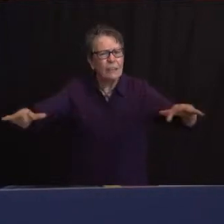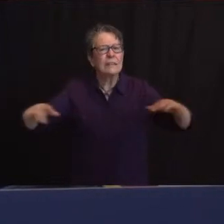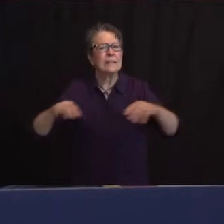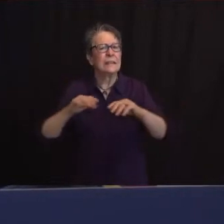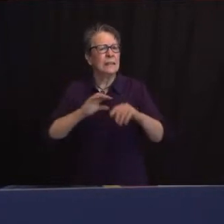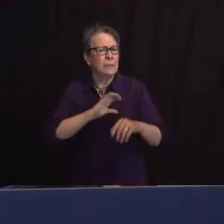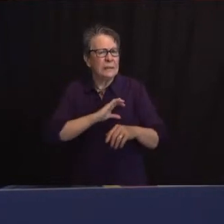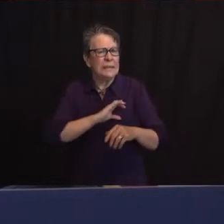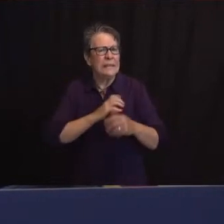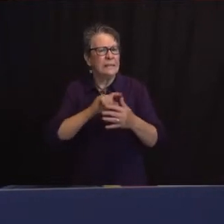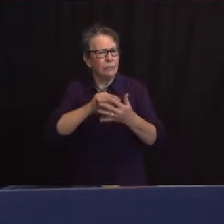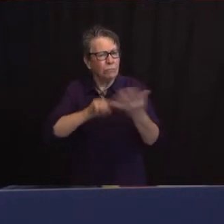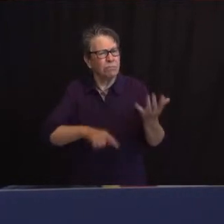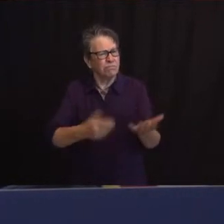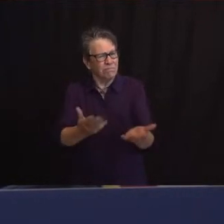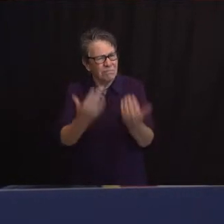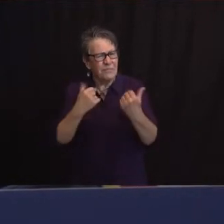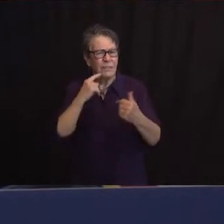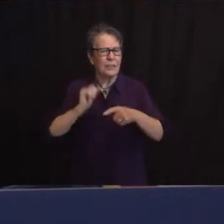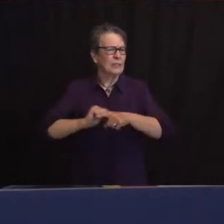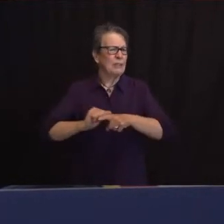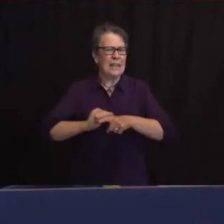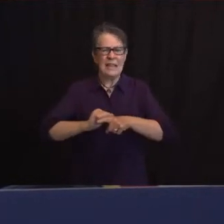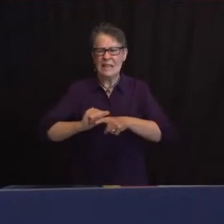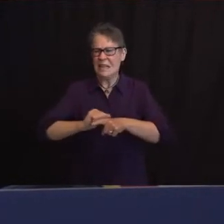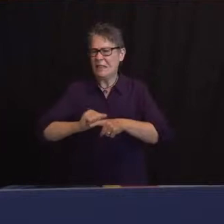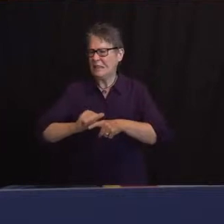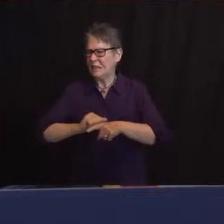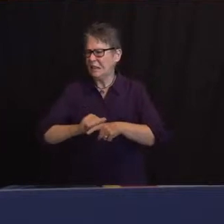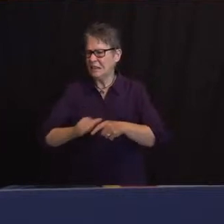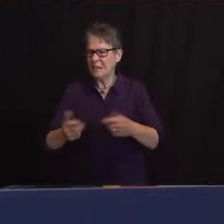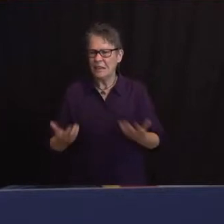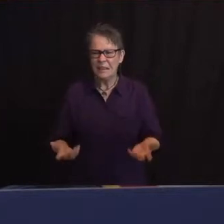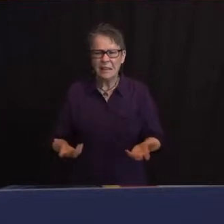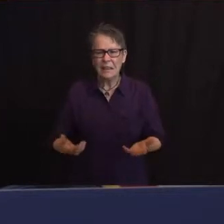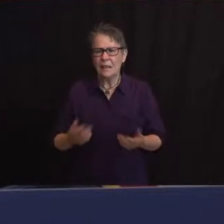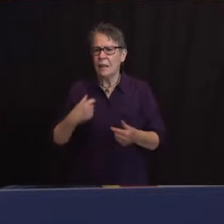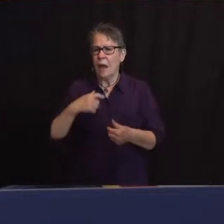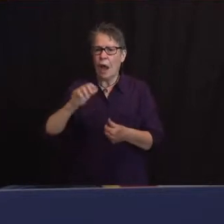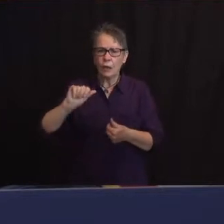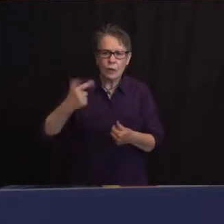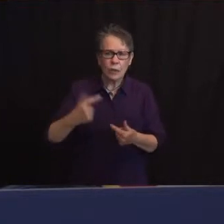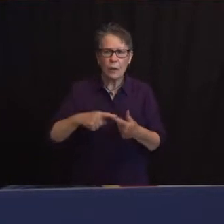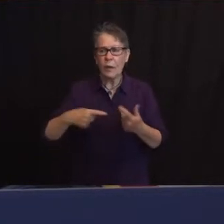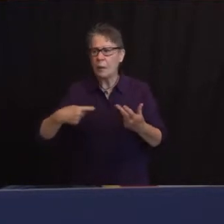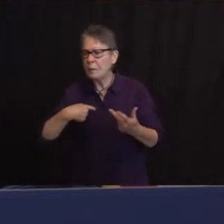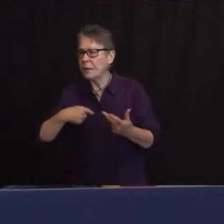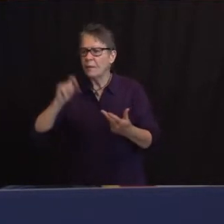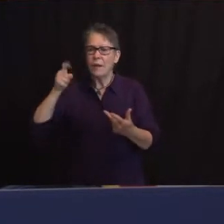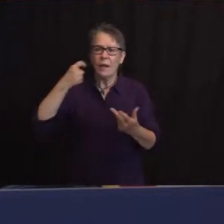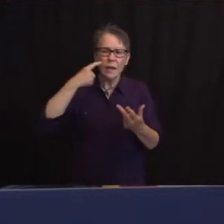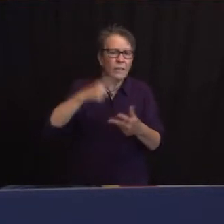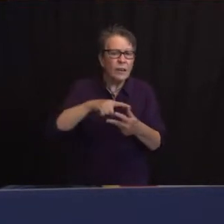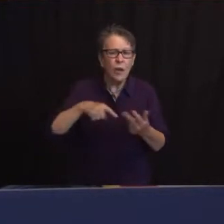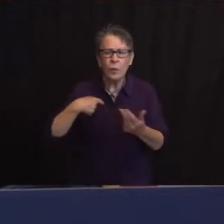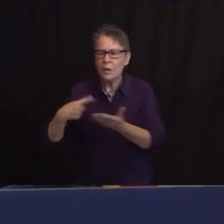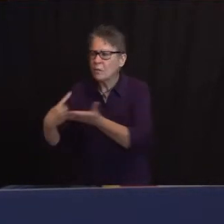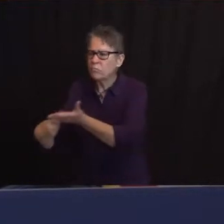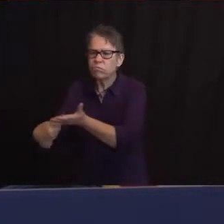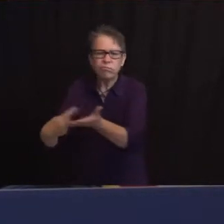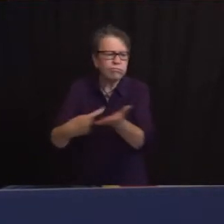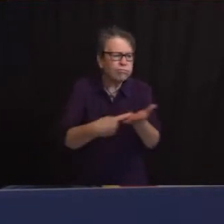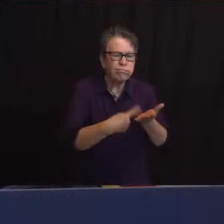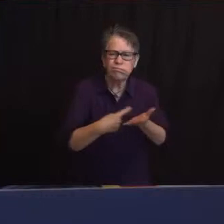on down, the Attorney General and I briefed the Legislative Black Caucus last week. The Cabinet's assisting our